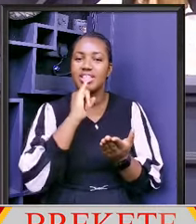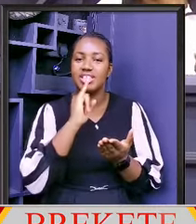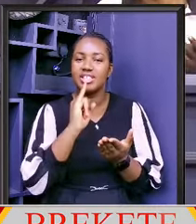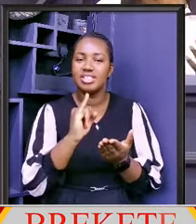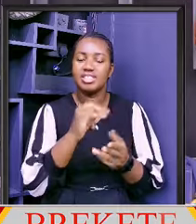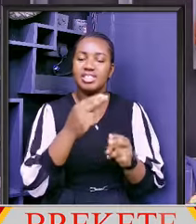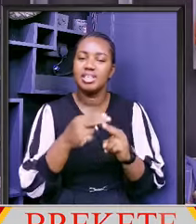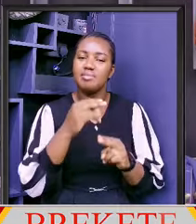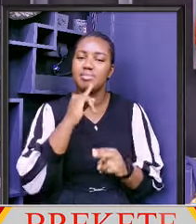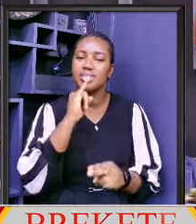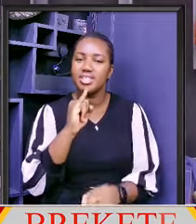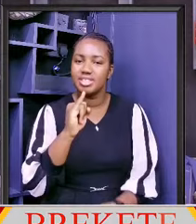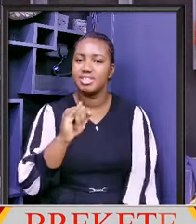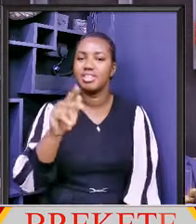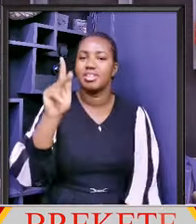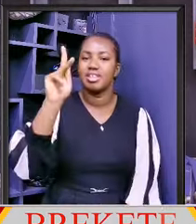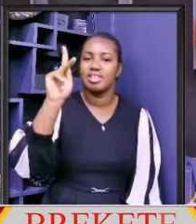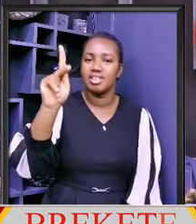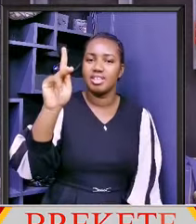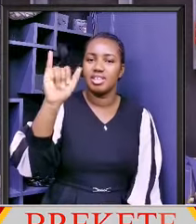Kingsley Udom.